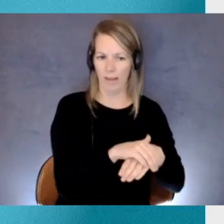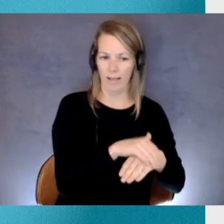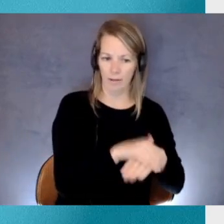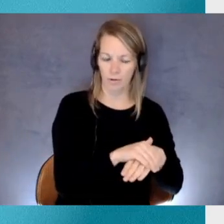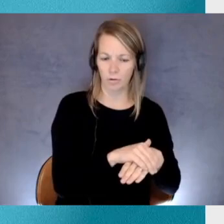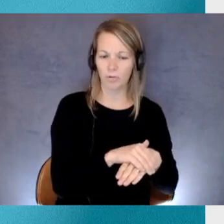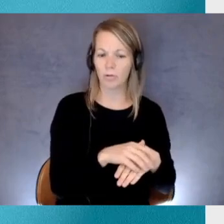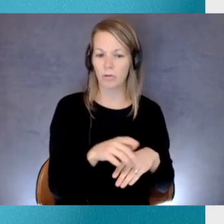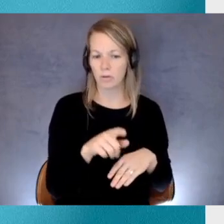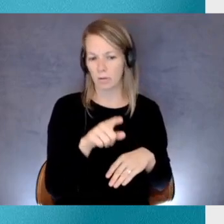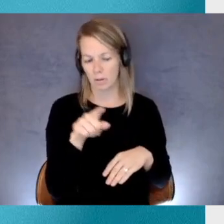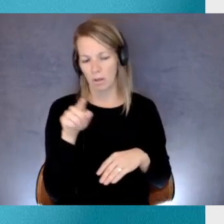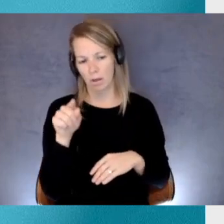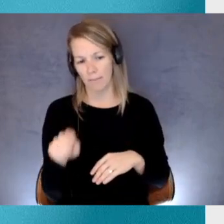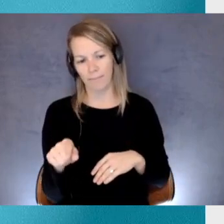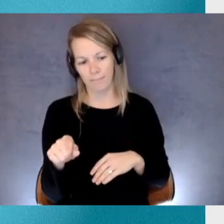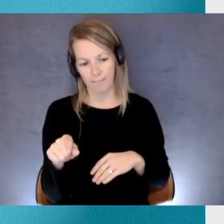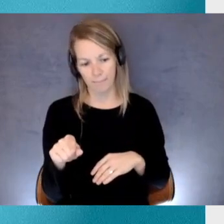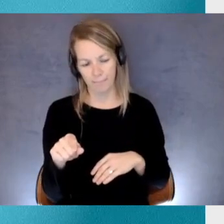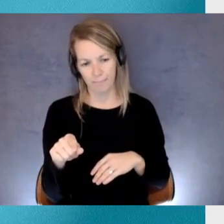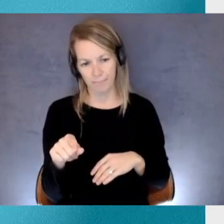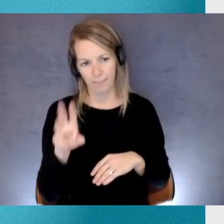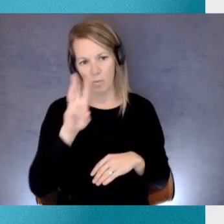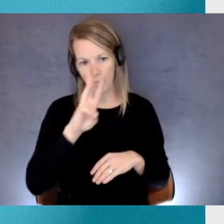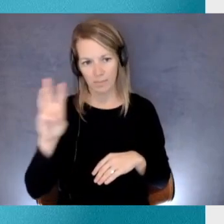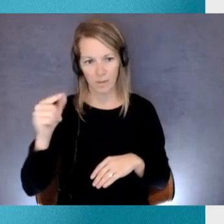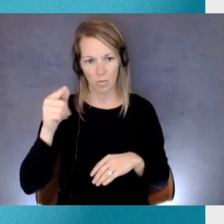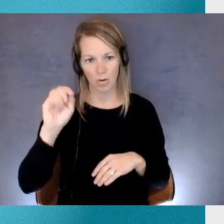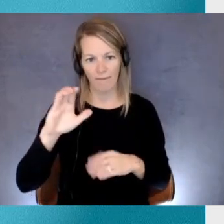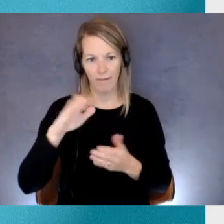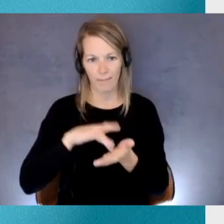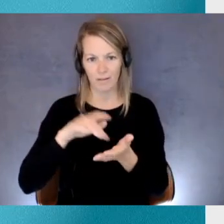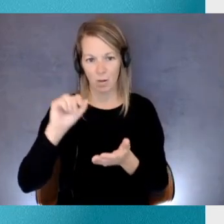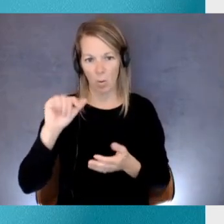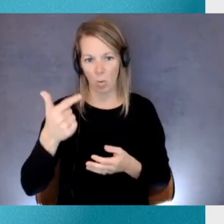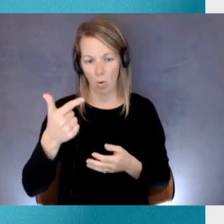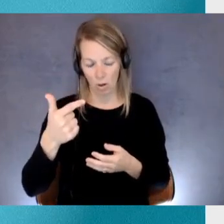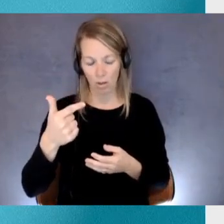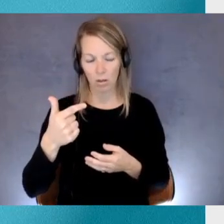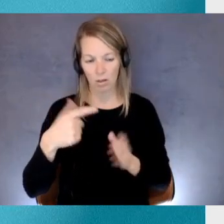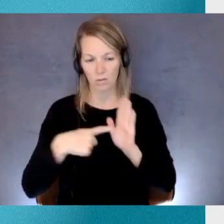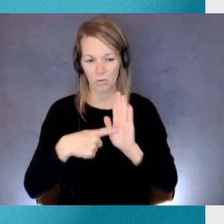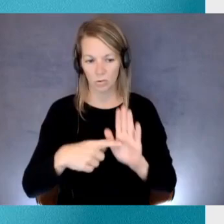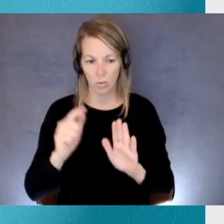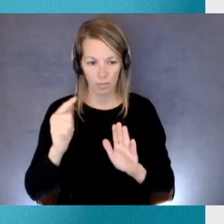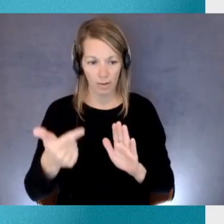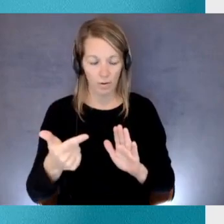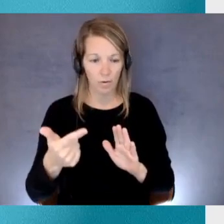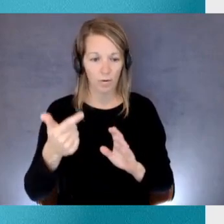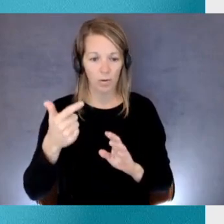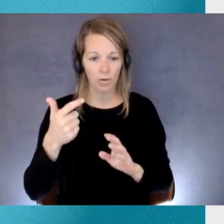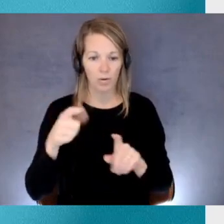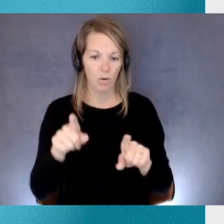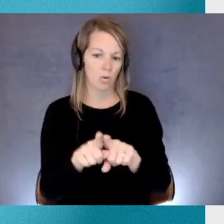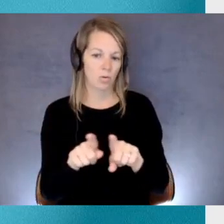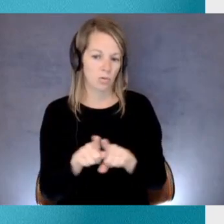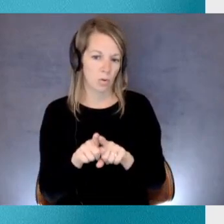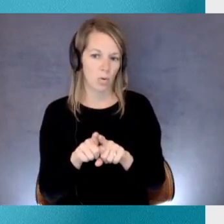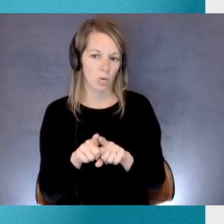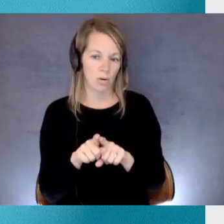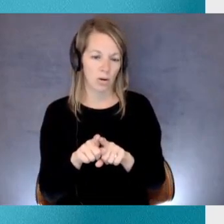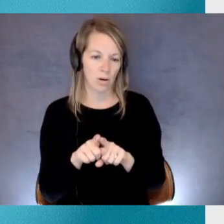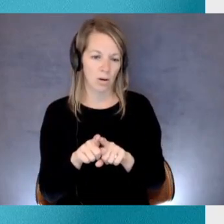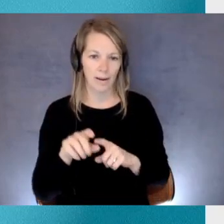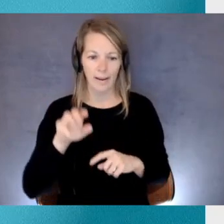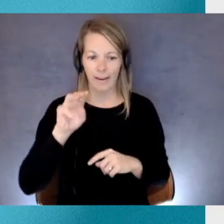So we have a website, graphicmedicine.org, which I'll share that link later. There's also Medicina Grafica, which